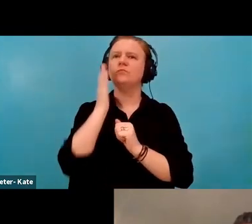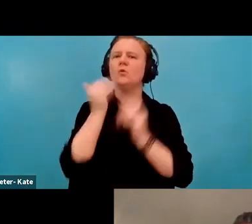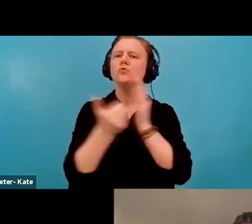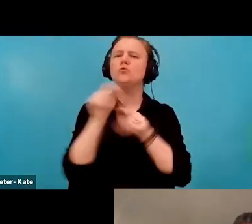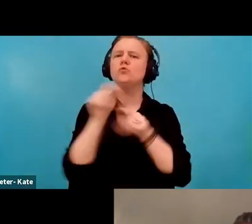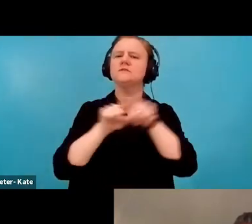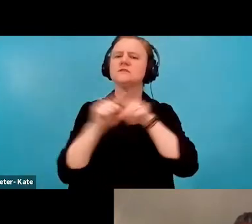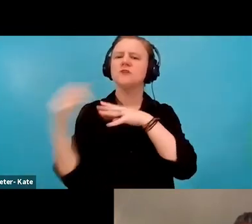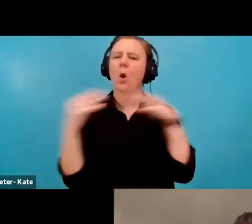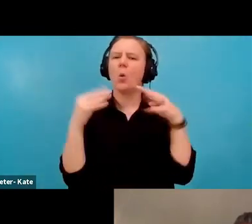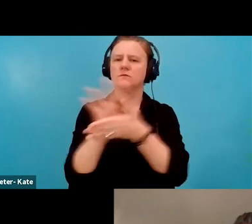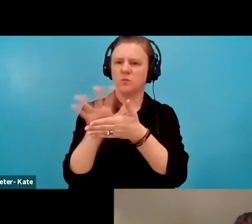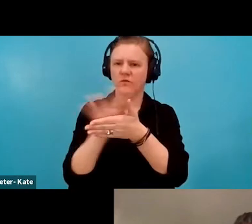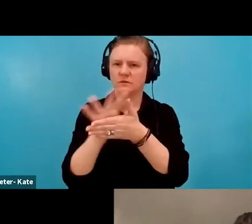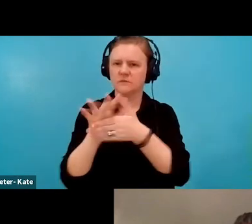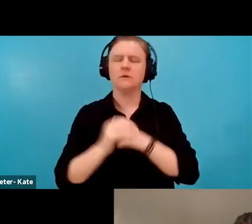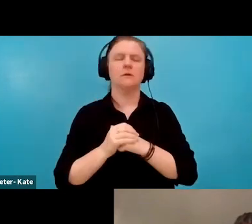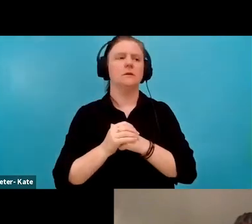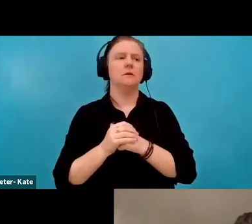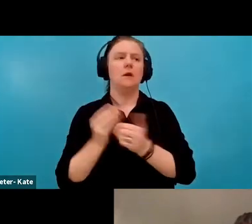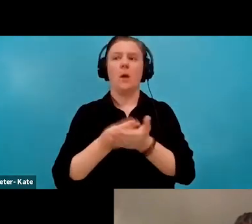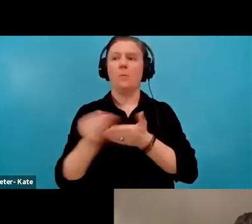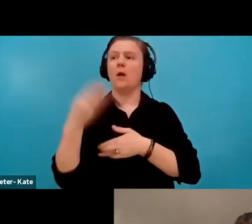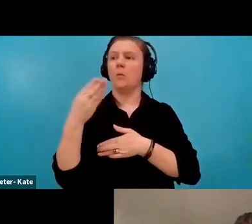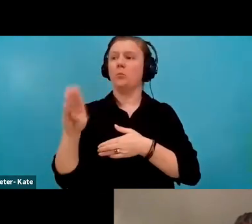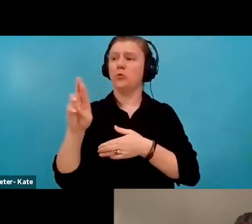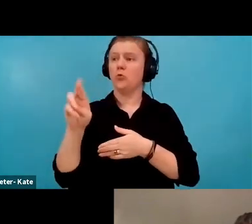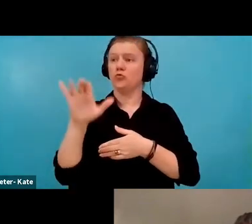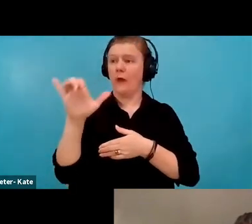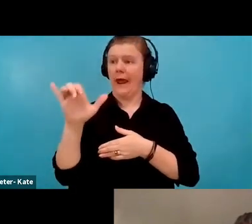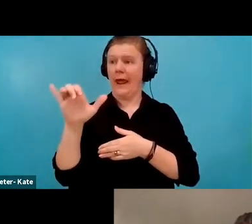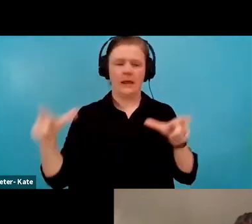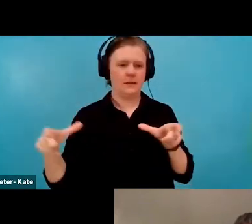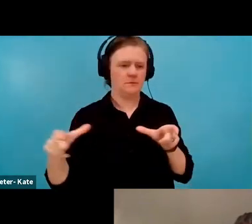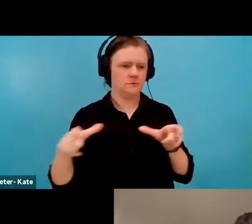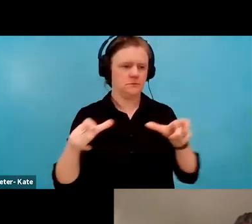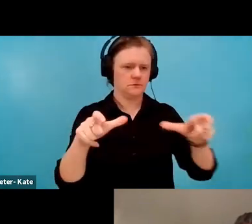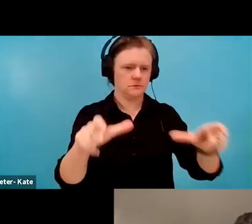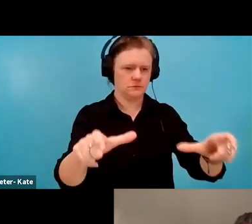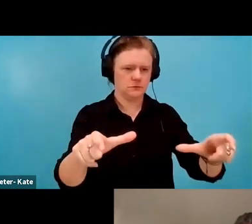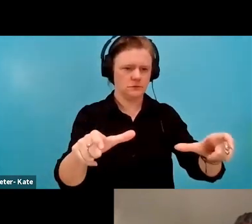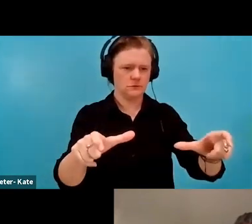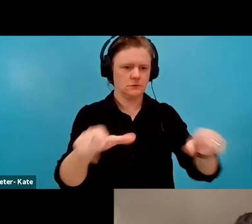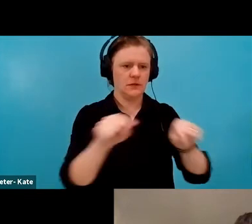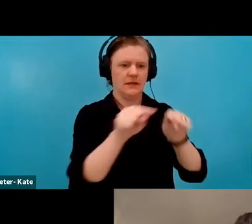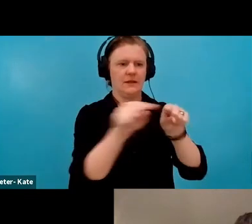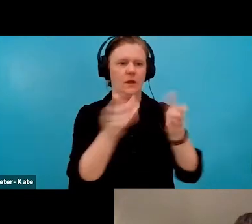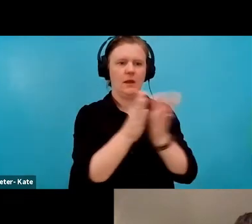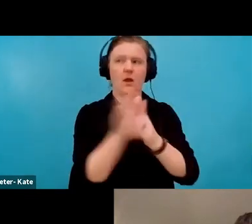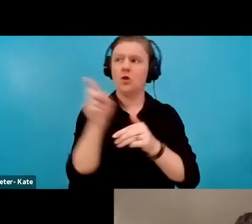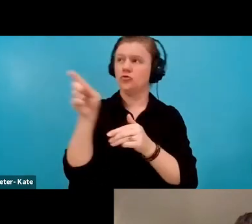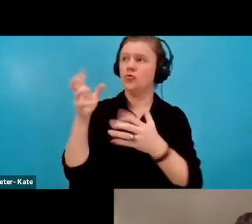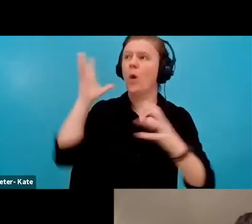movies. I got a Blu-ray, I put it into the Blu-ray player, and the very first thing it says is, do you want audio